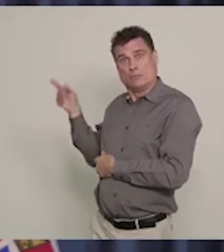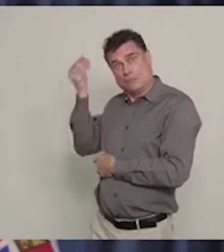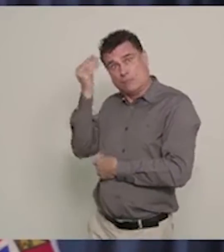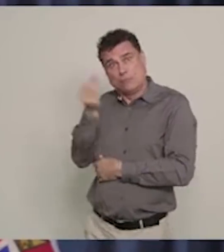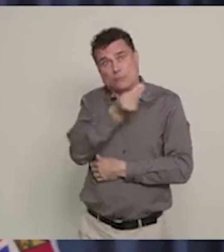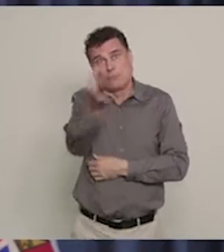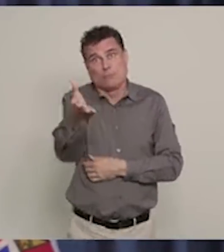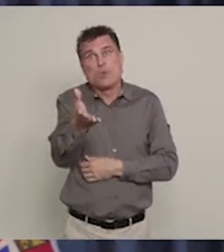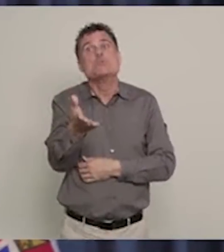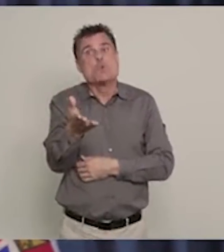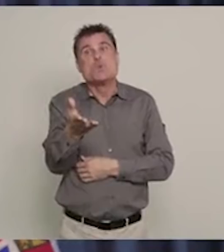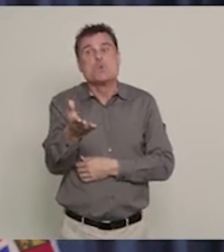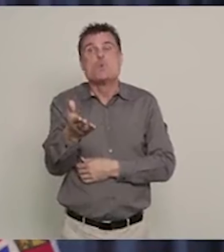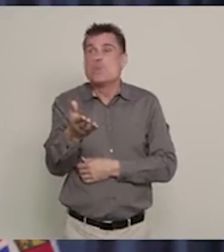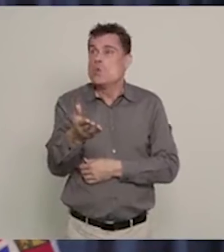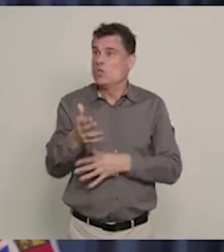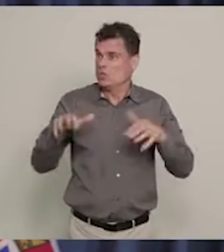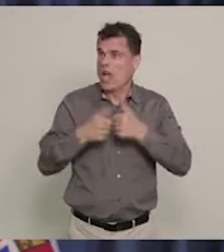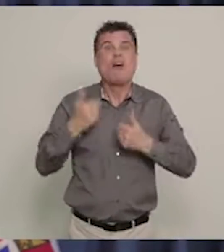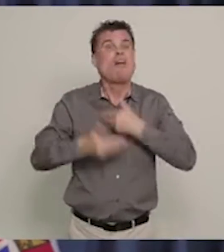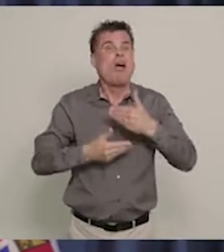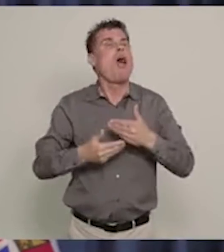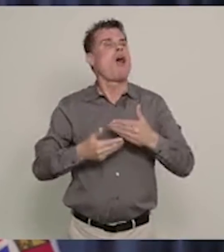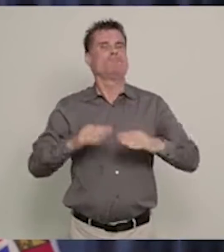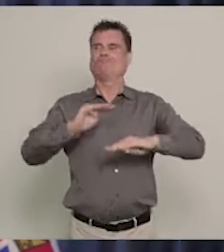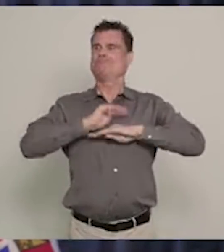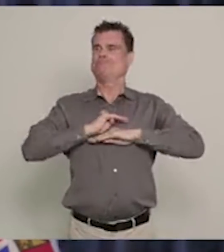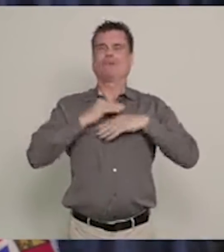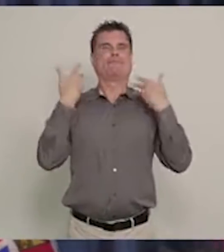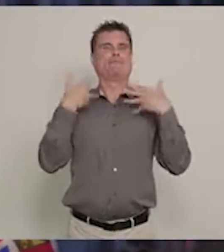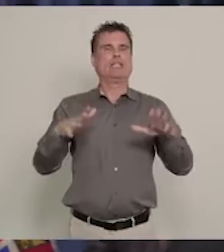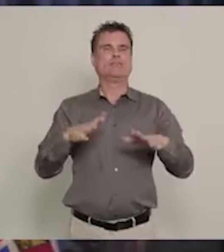we're going to need for the medium and the long term.